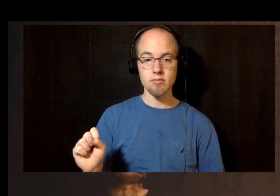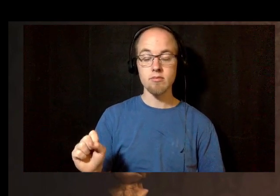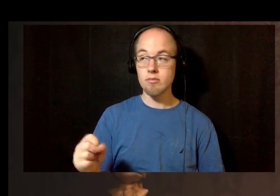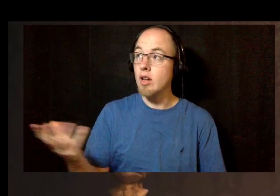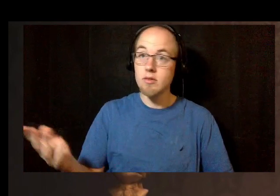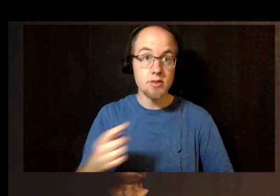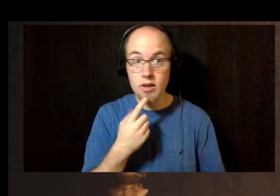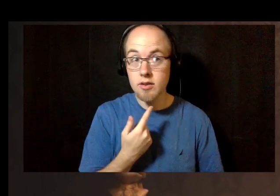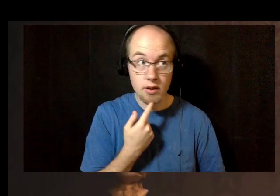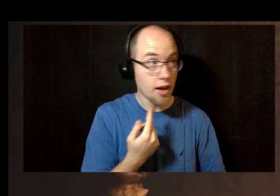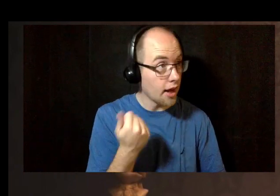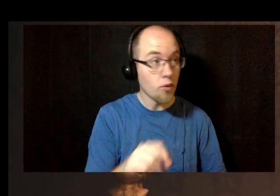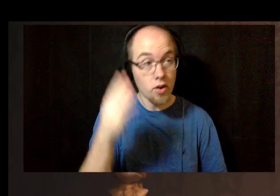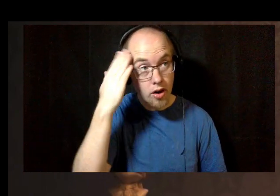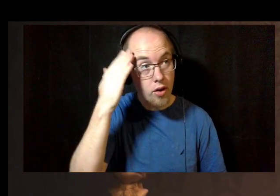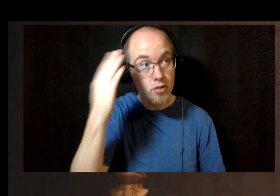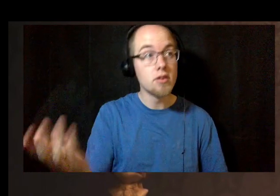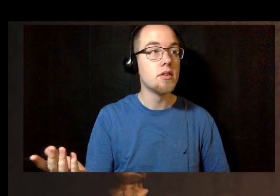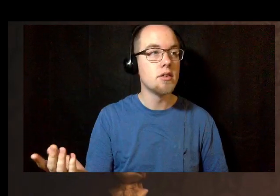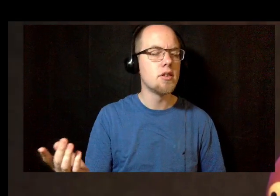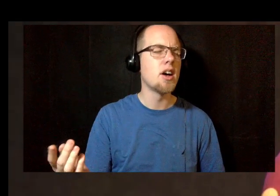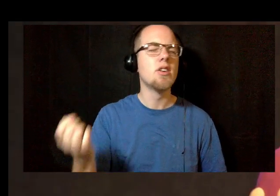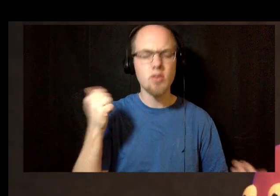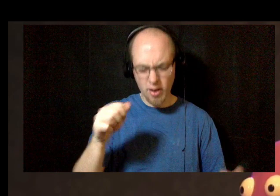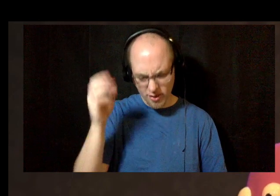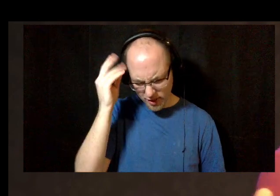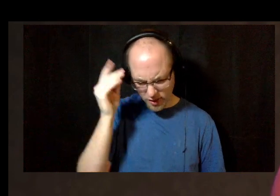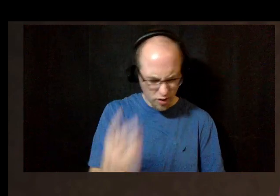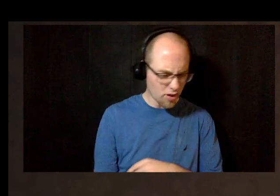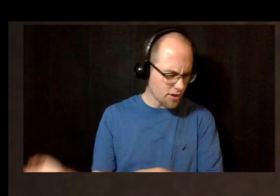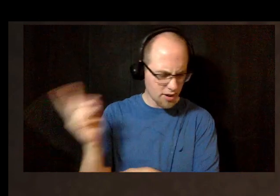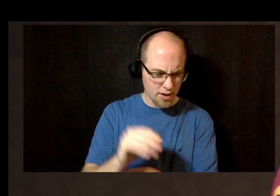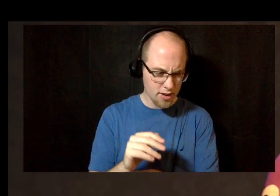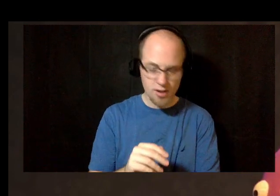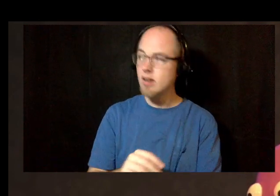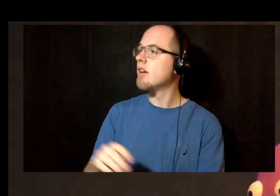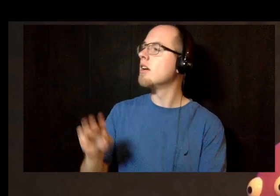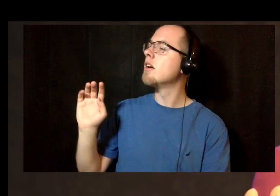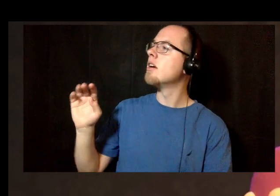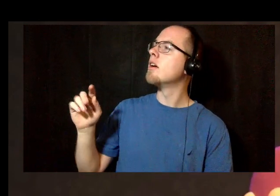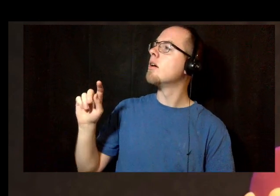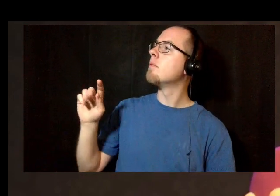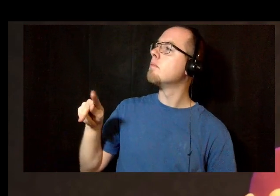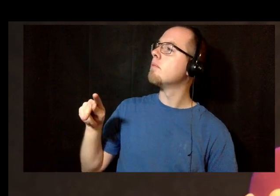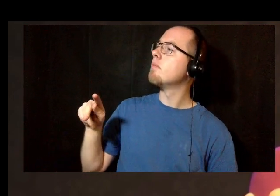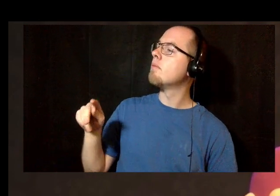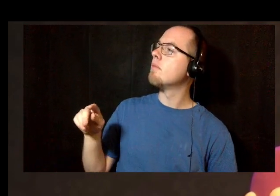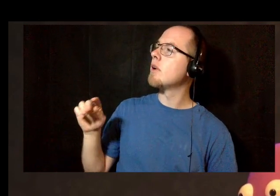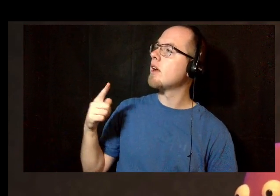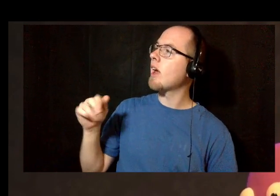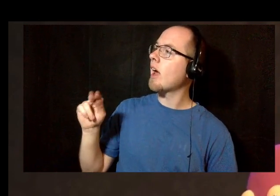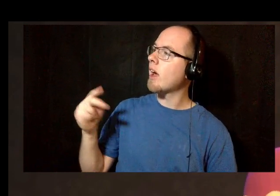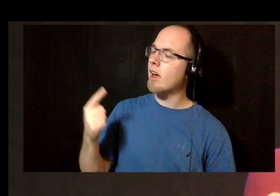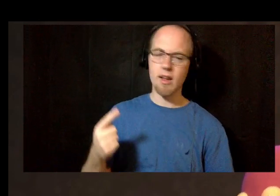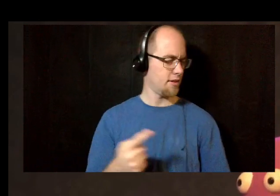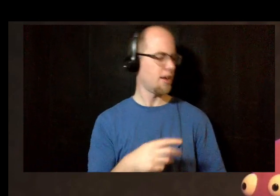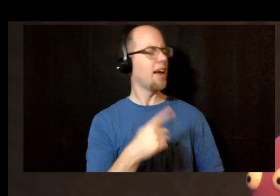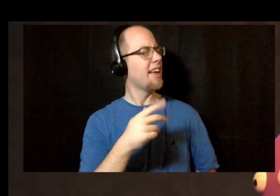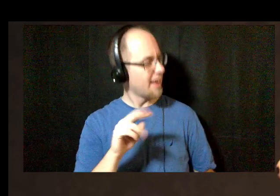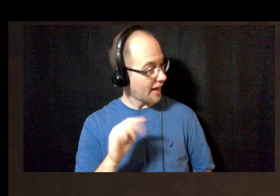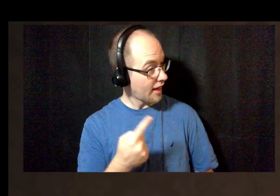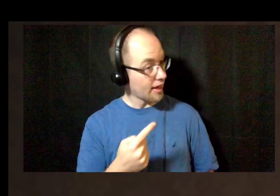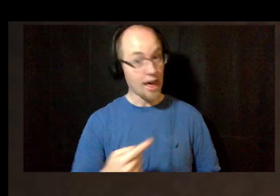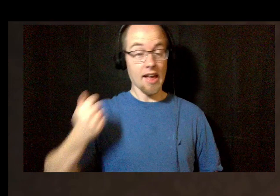Seriously, does anybody know what it is? I was trying to think of it all day. Anybody? What? Gang? Gang